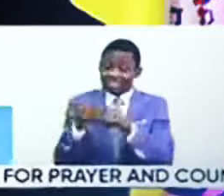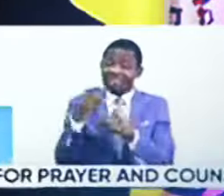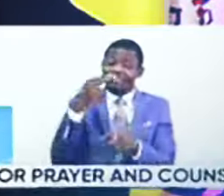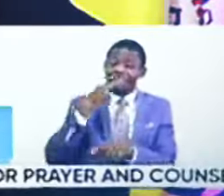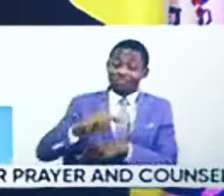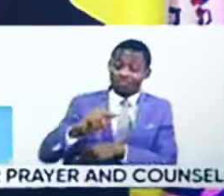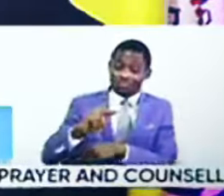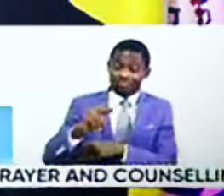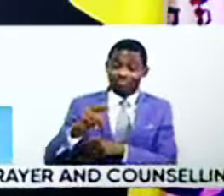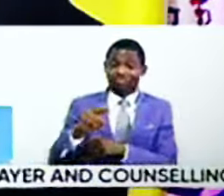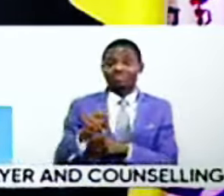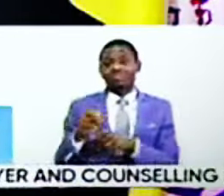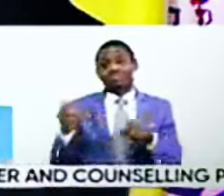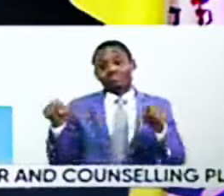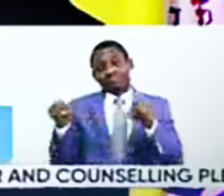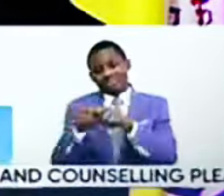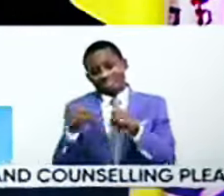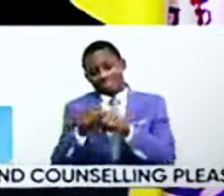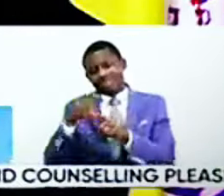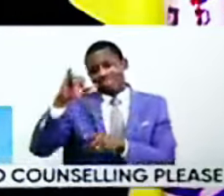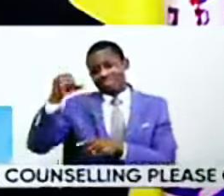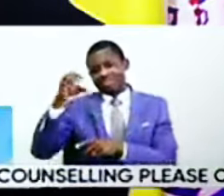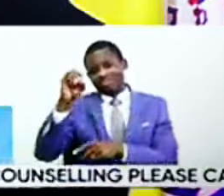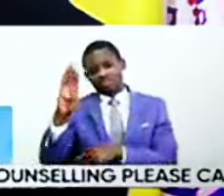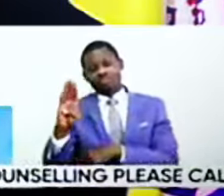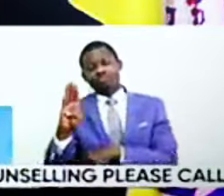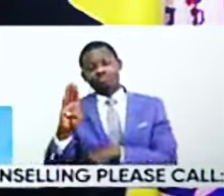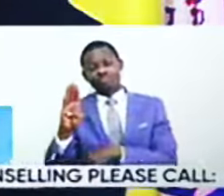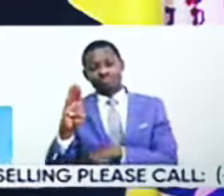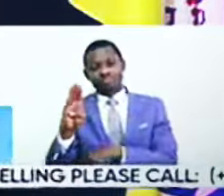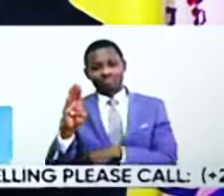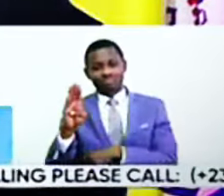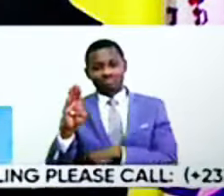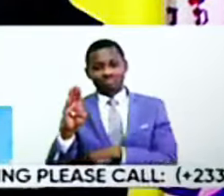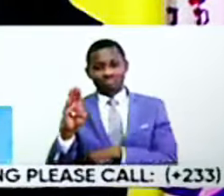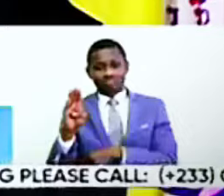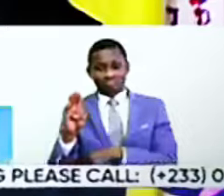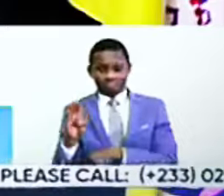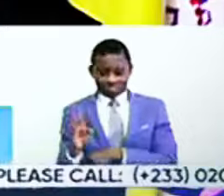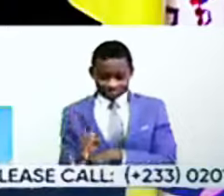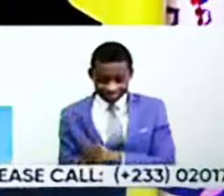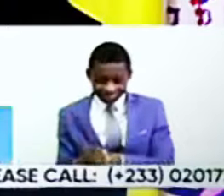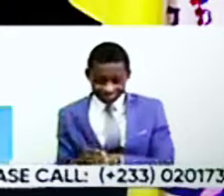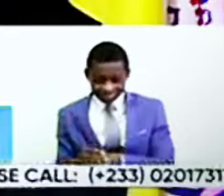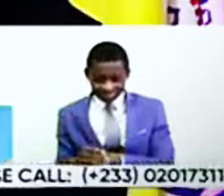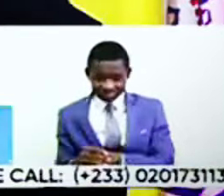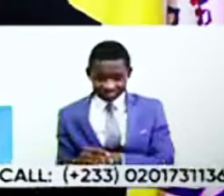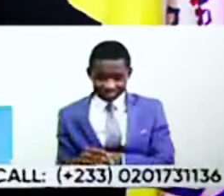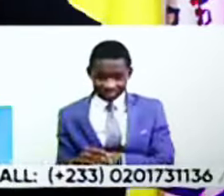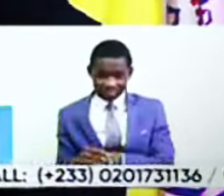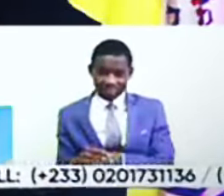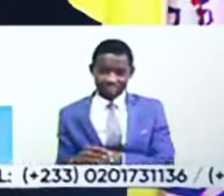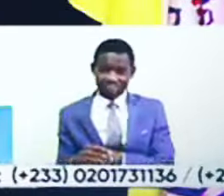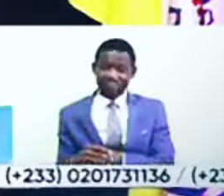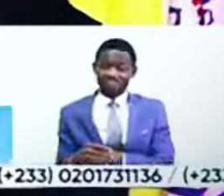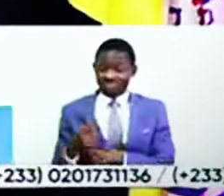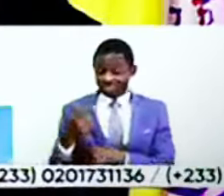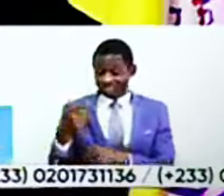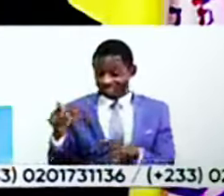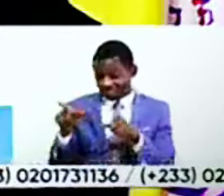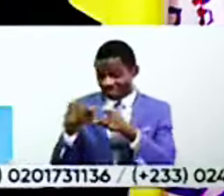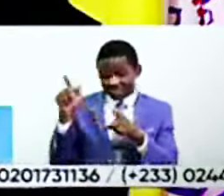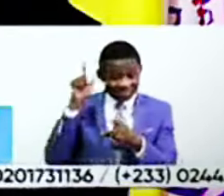Like the Noahs. Like the Jobs. Listen to what the Bible summarizes concerning them. In